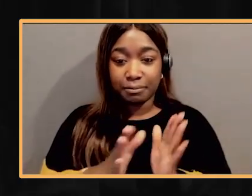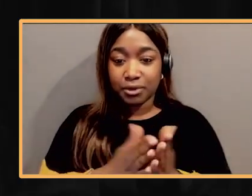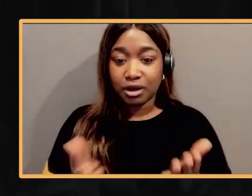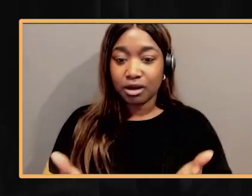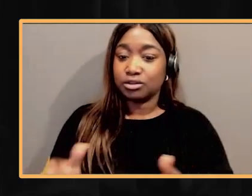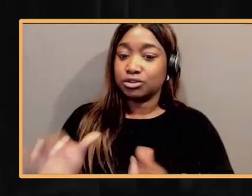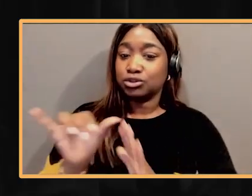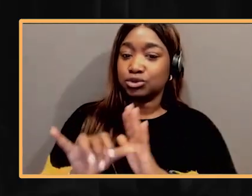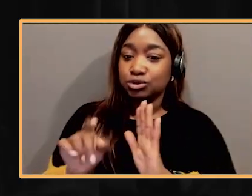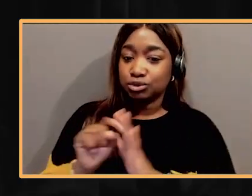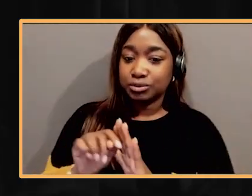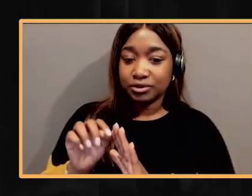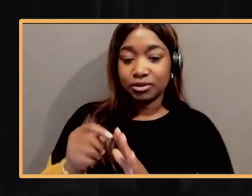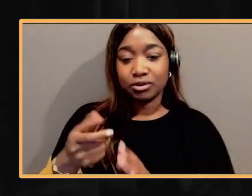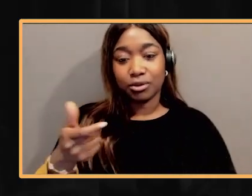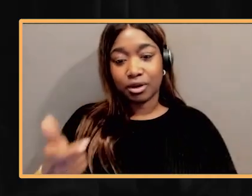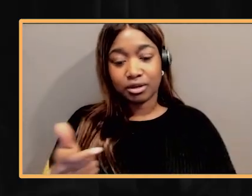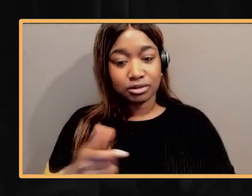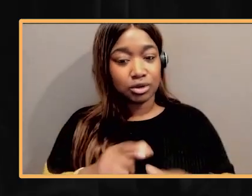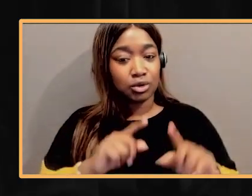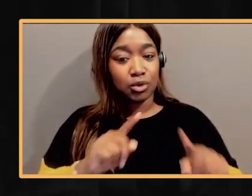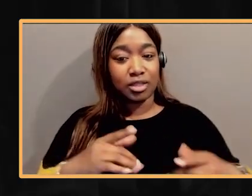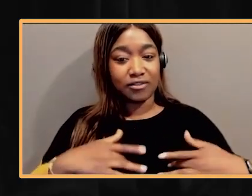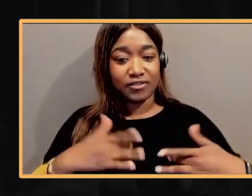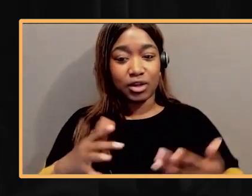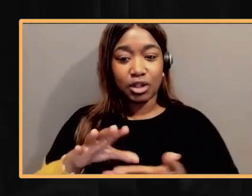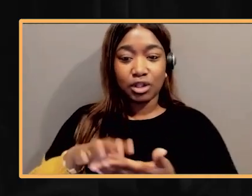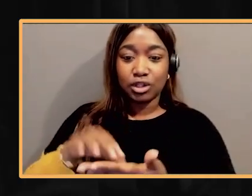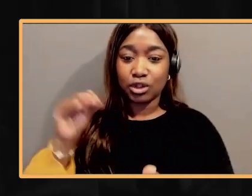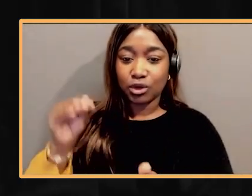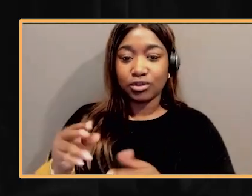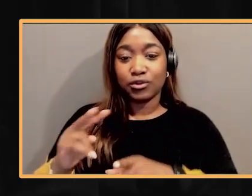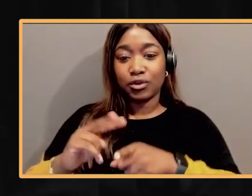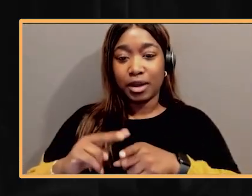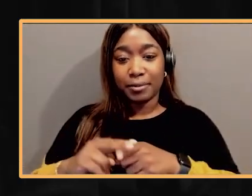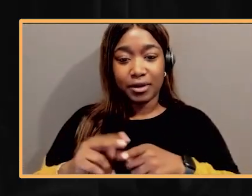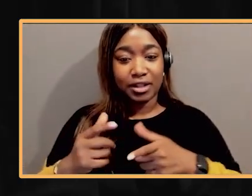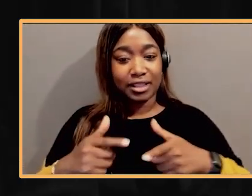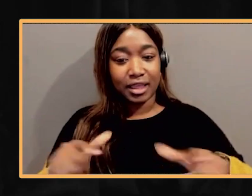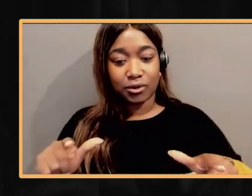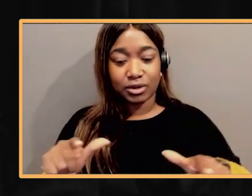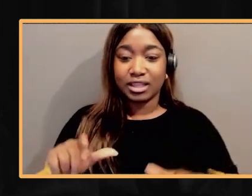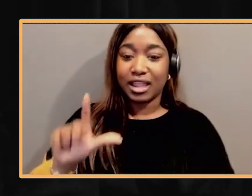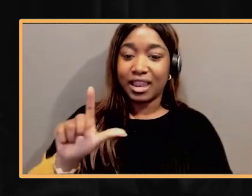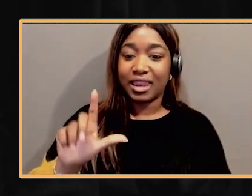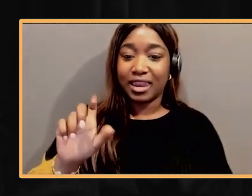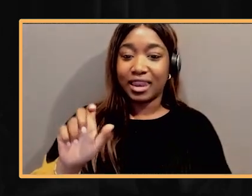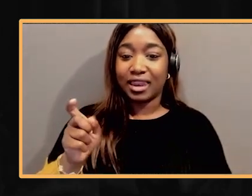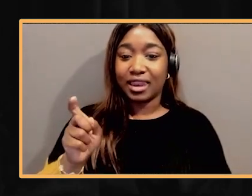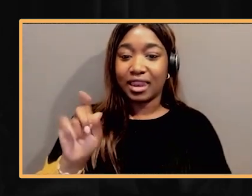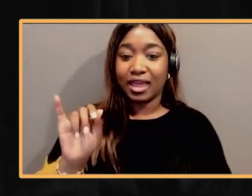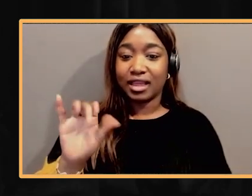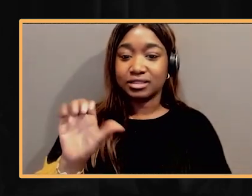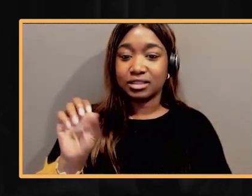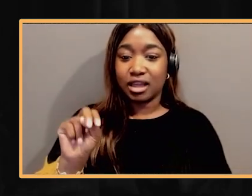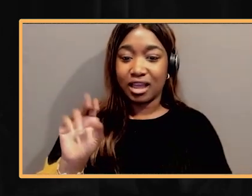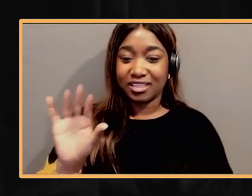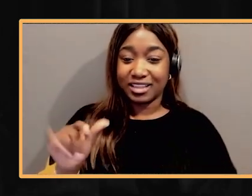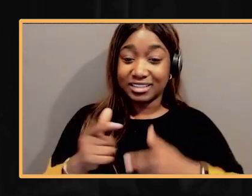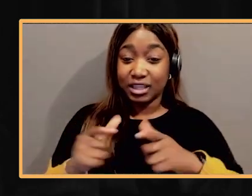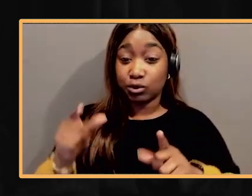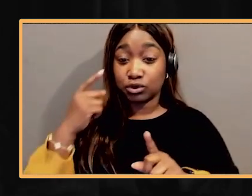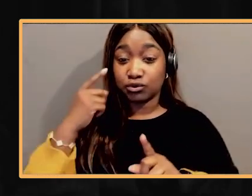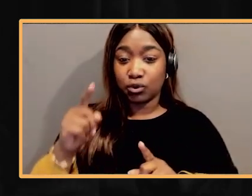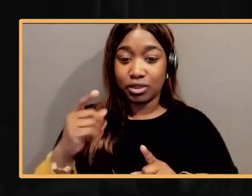the event, and you can learn the language. There's a vocabulary and a lexicon, because language is really powerful. And so you can,